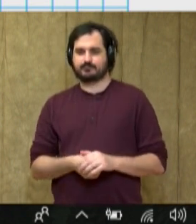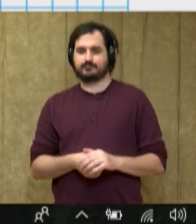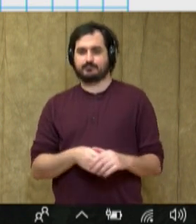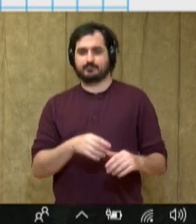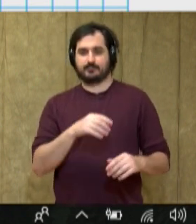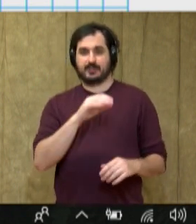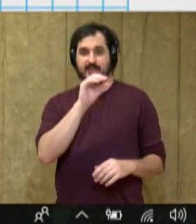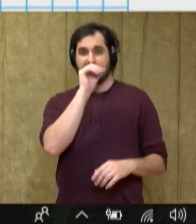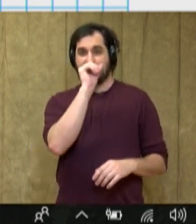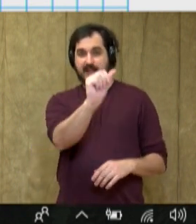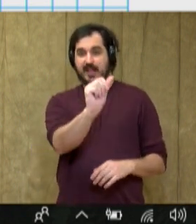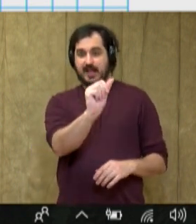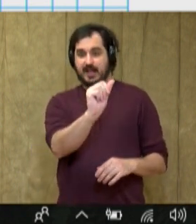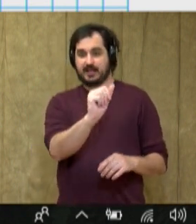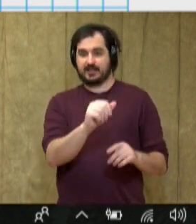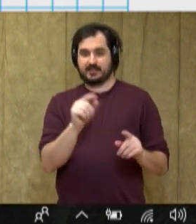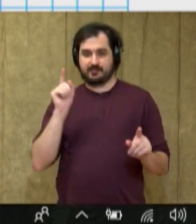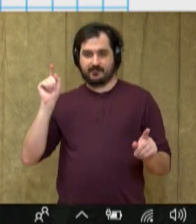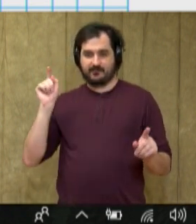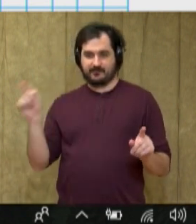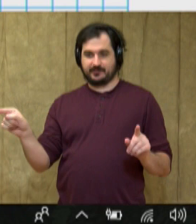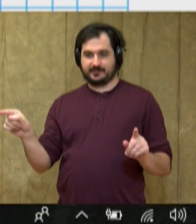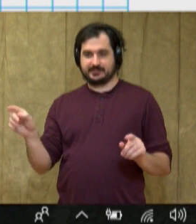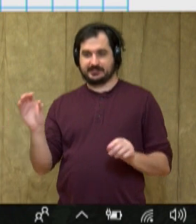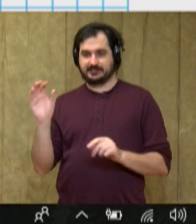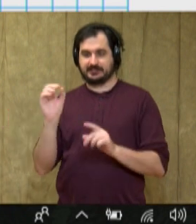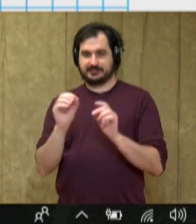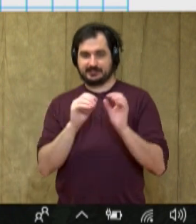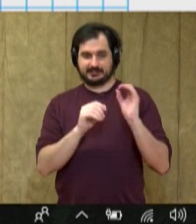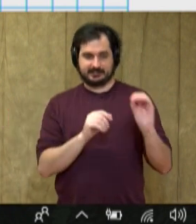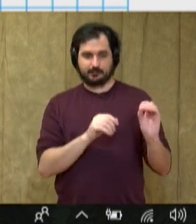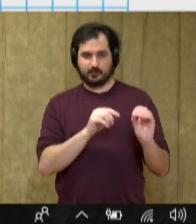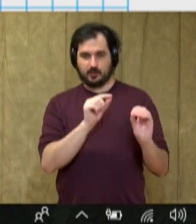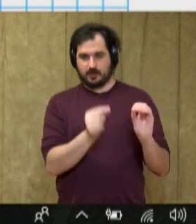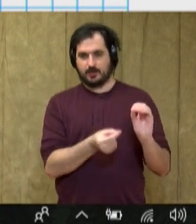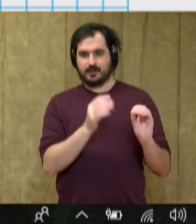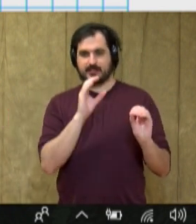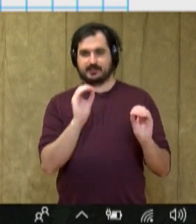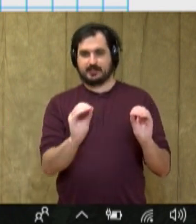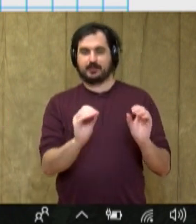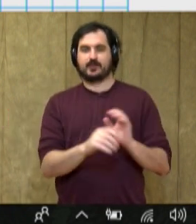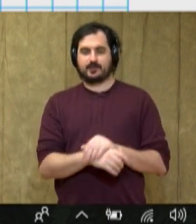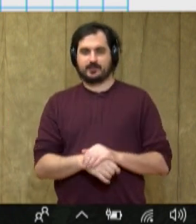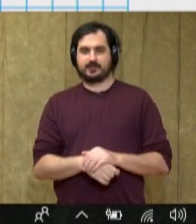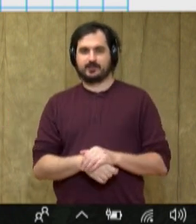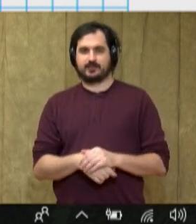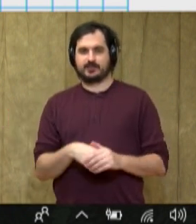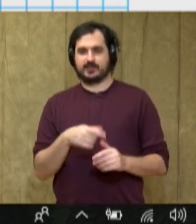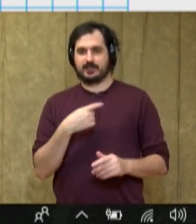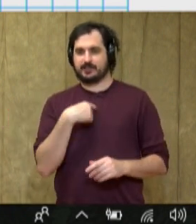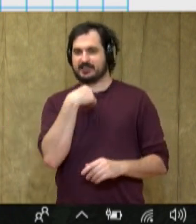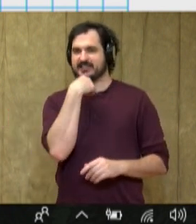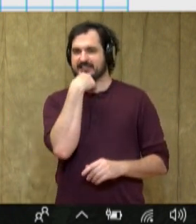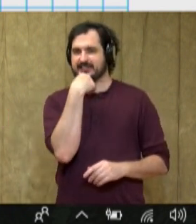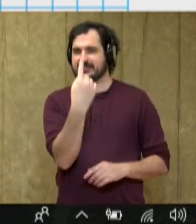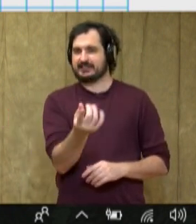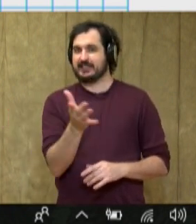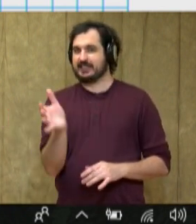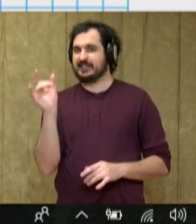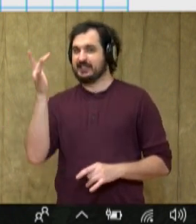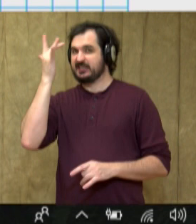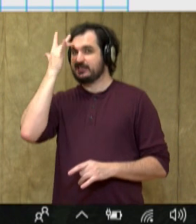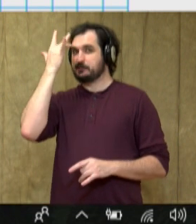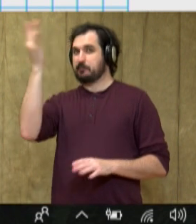here, 0, 0. So remember, we write in. Oh, and I meant to tell you this, the smart board is not being very smart